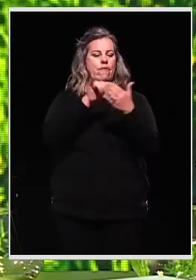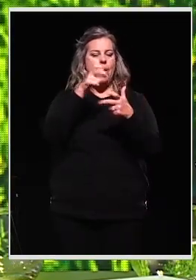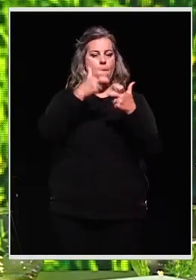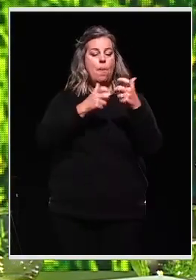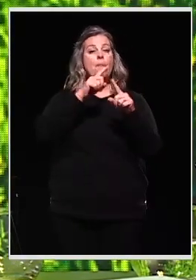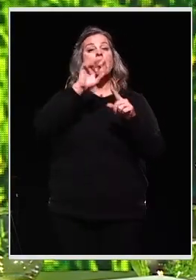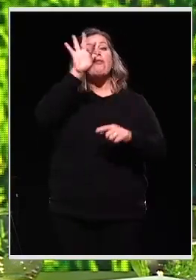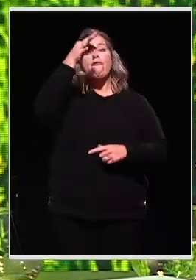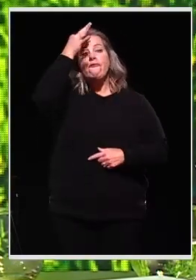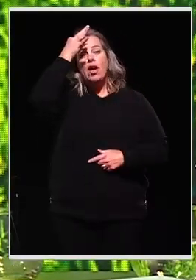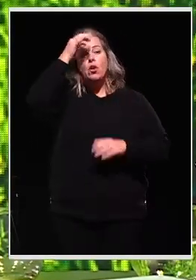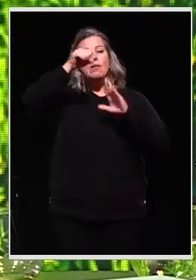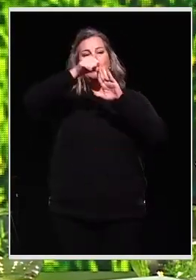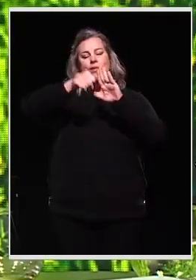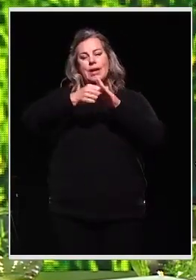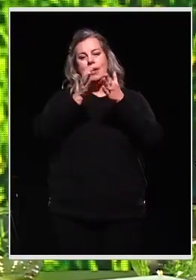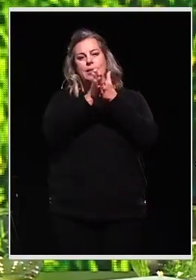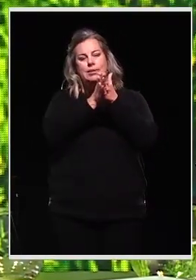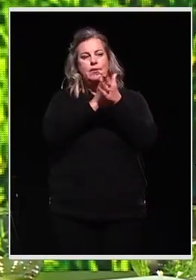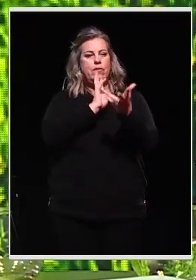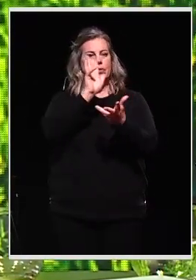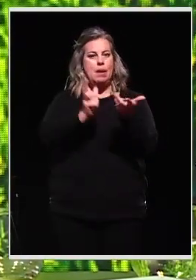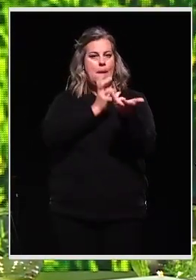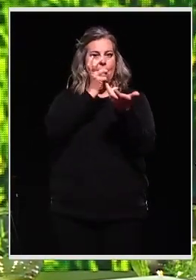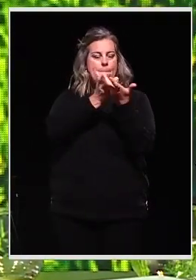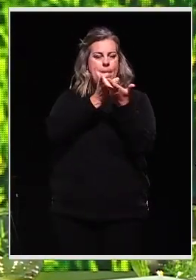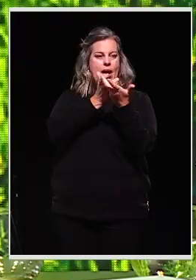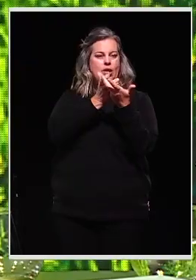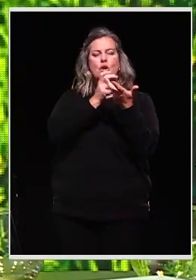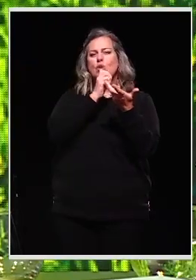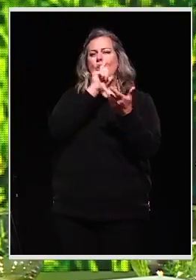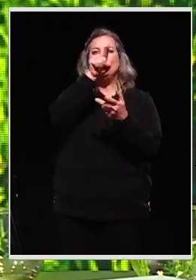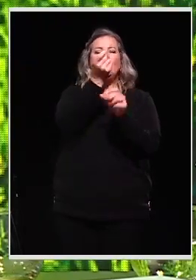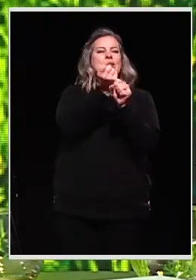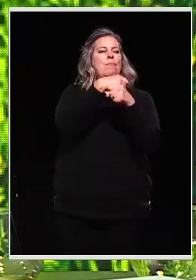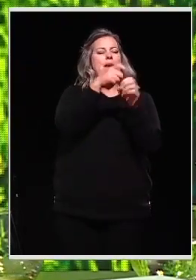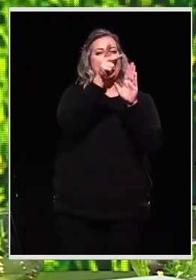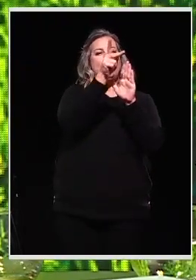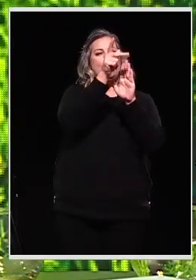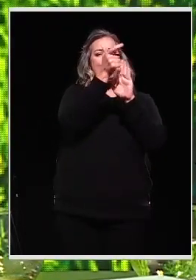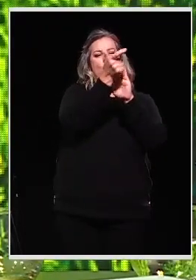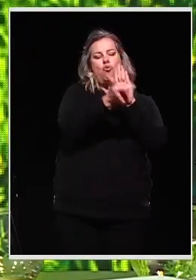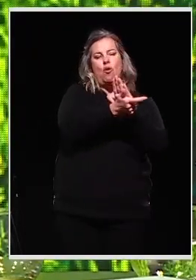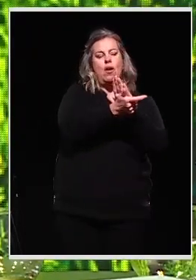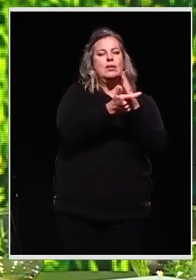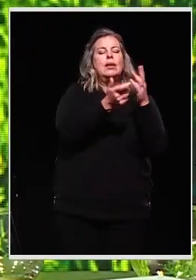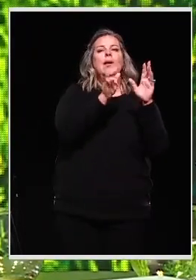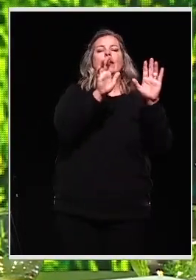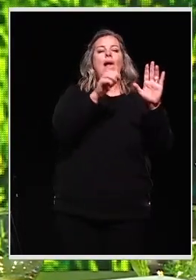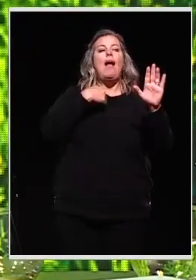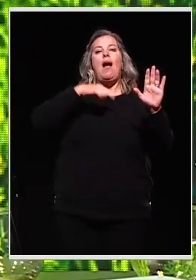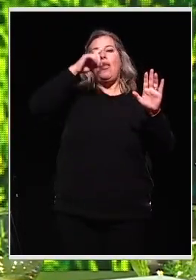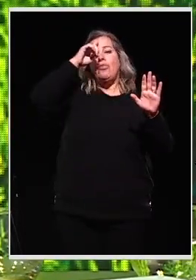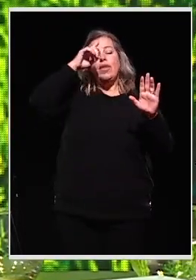federal and the state incentives kind of line up, as opposed to creating policies that are really not conducive to where we ultimately want to go. I do think there's a